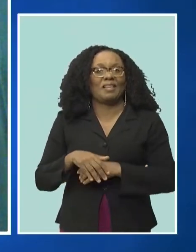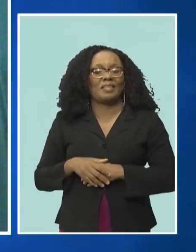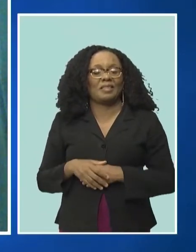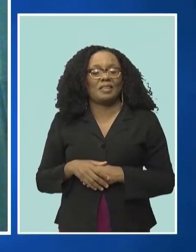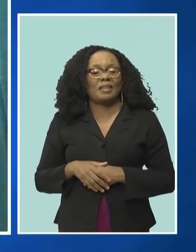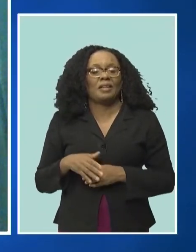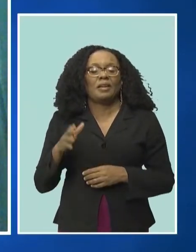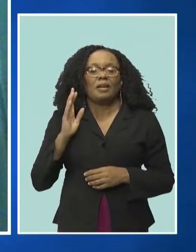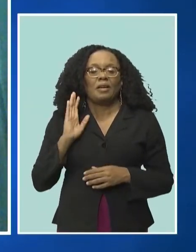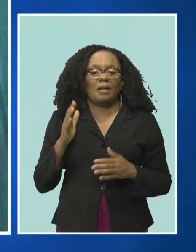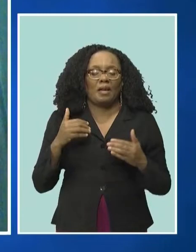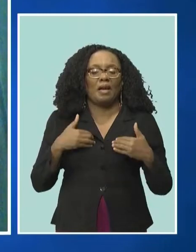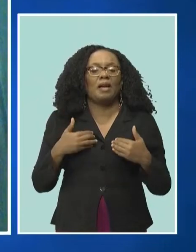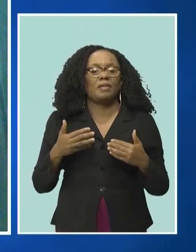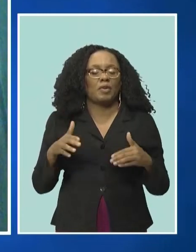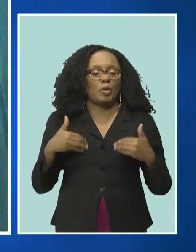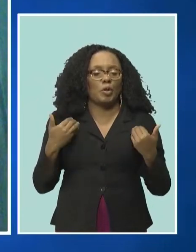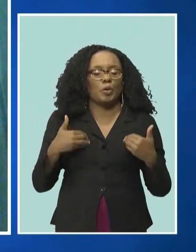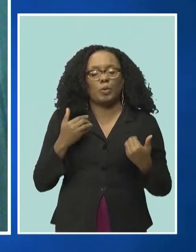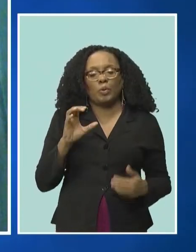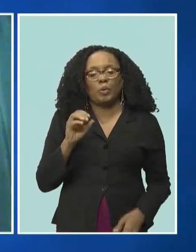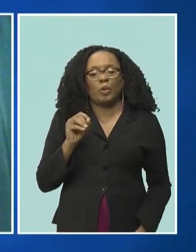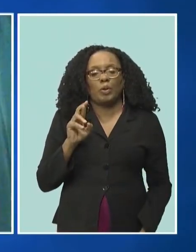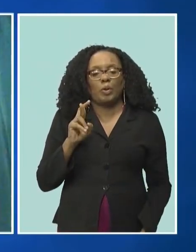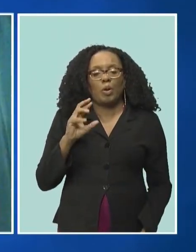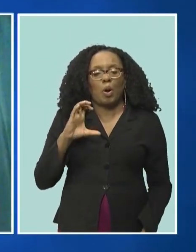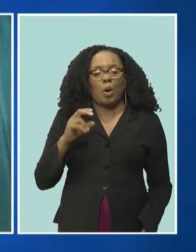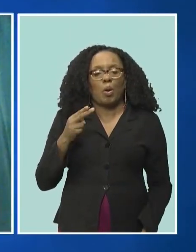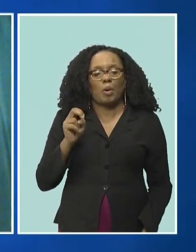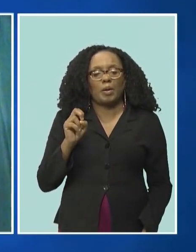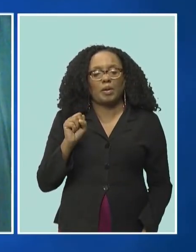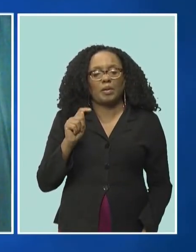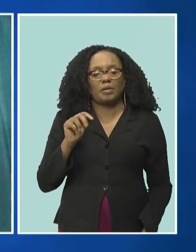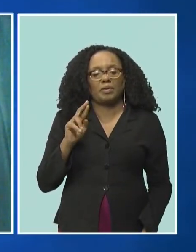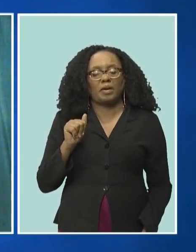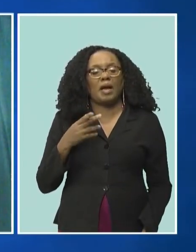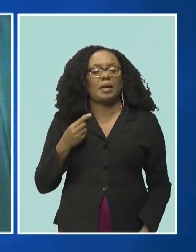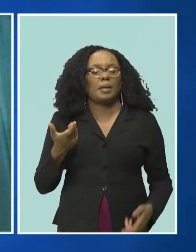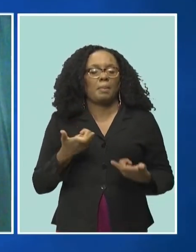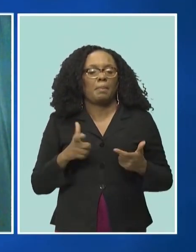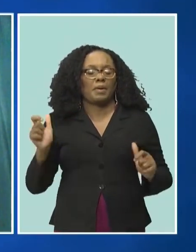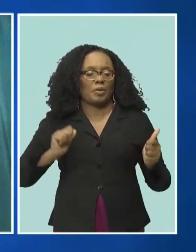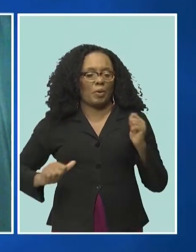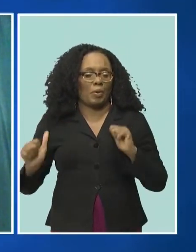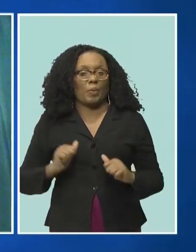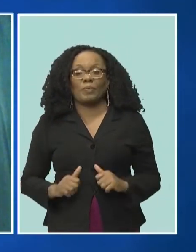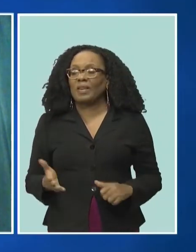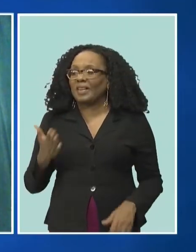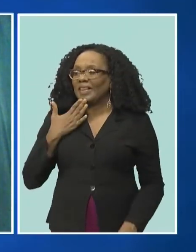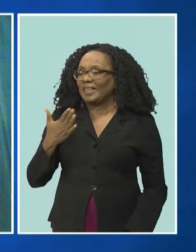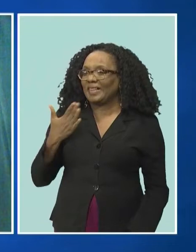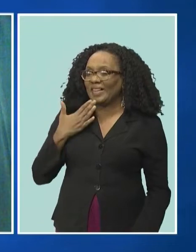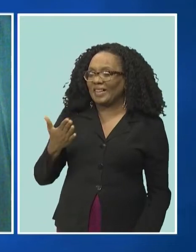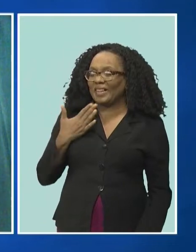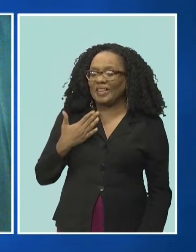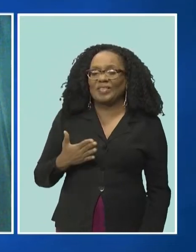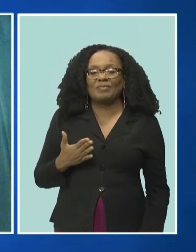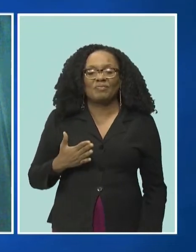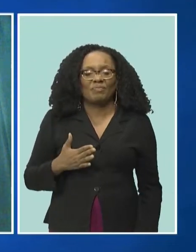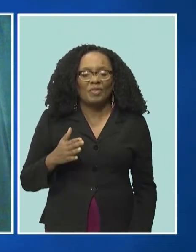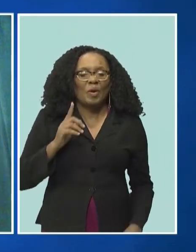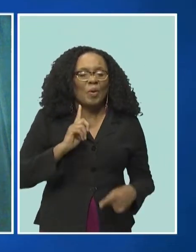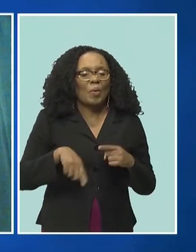Orchestra and just before the big show as well. Okay, we thank you so much, Mr. Boyce, for joining us. And we know that once you're in